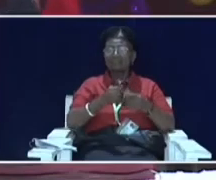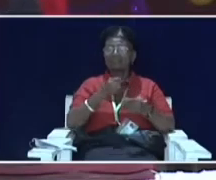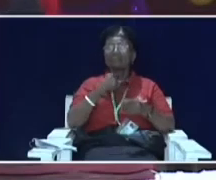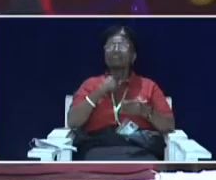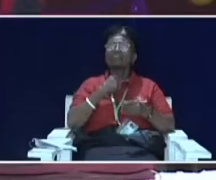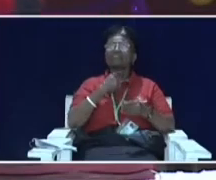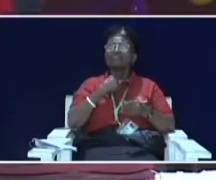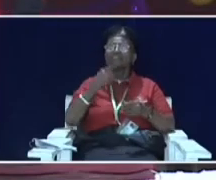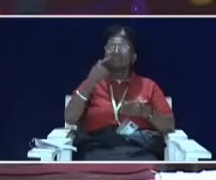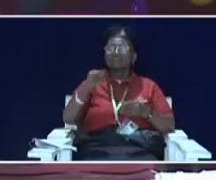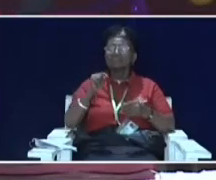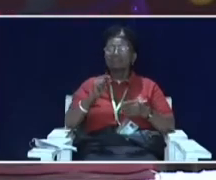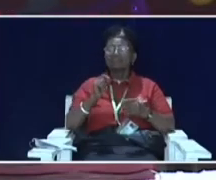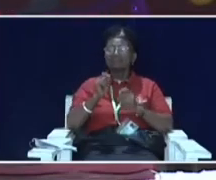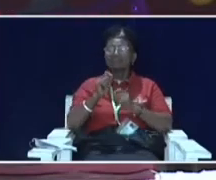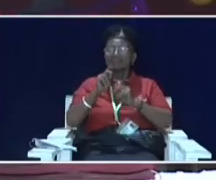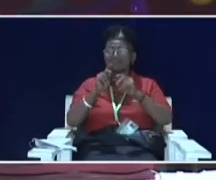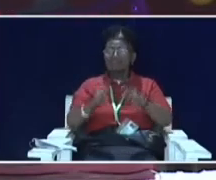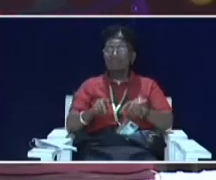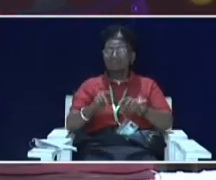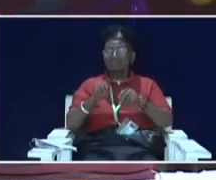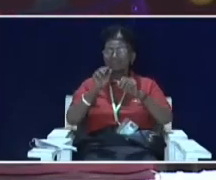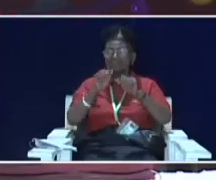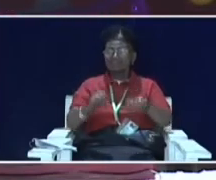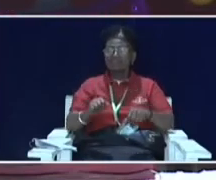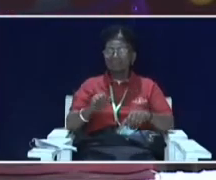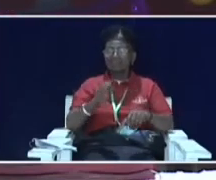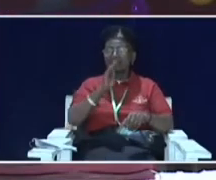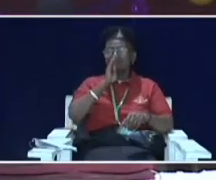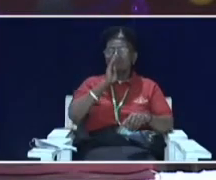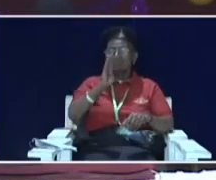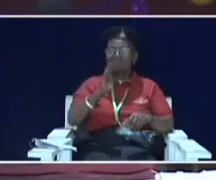the fellow can be.